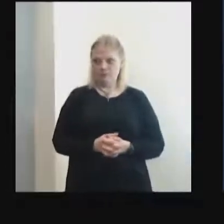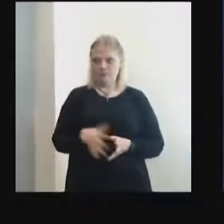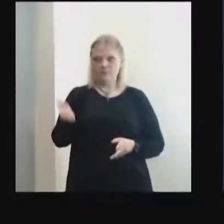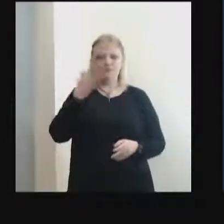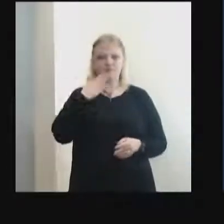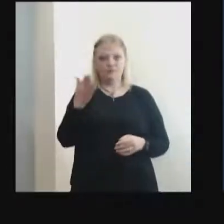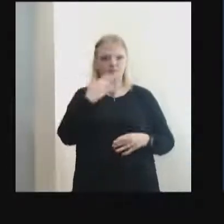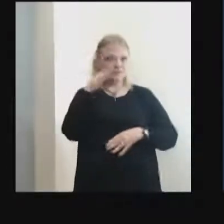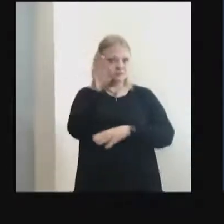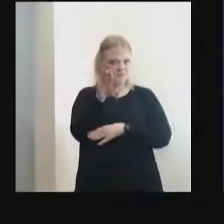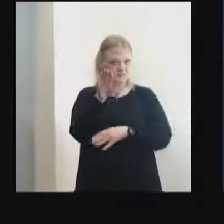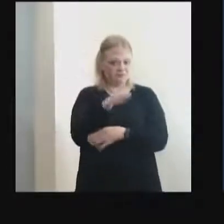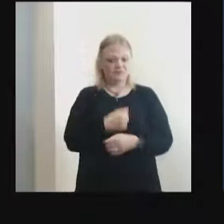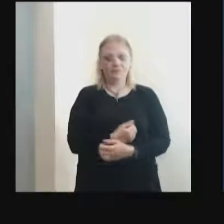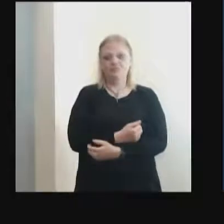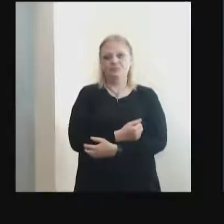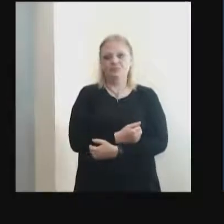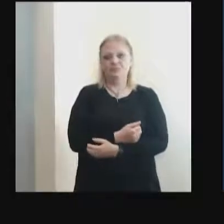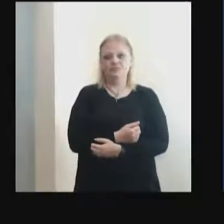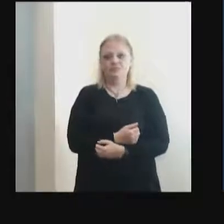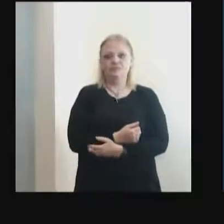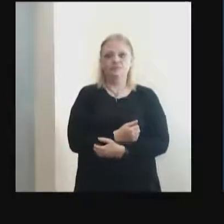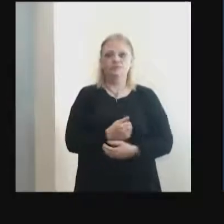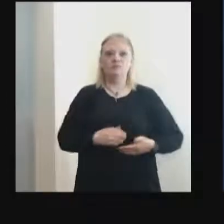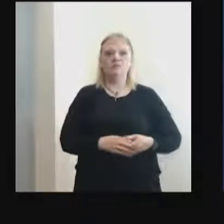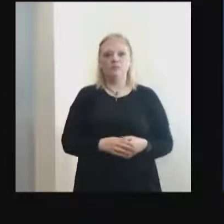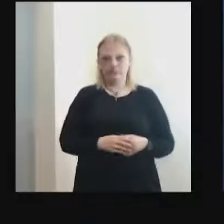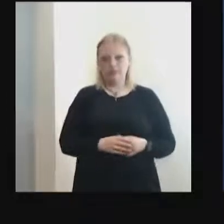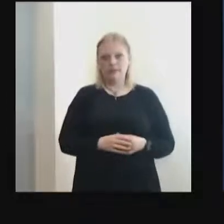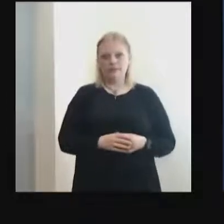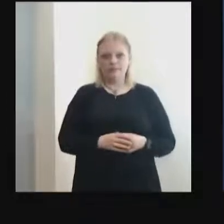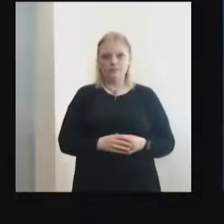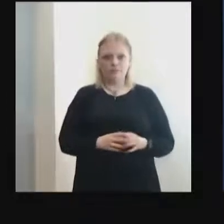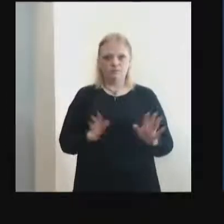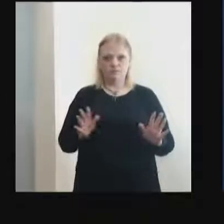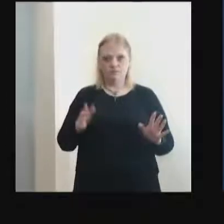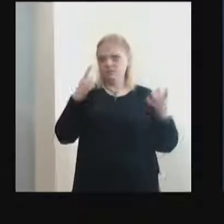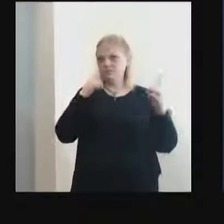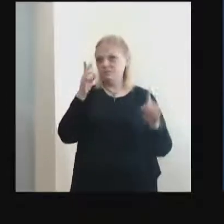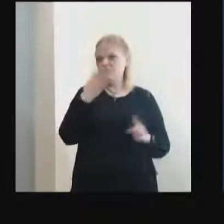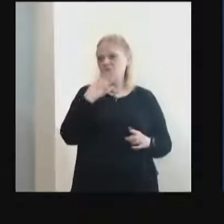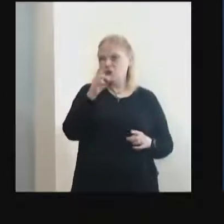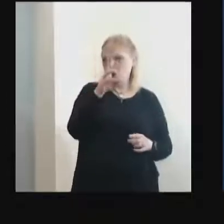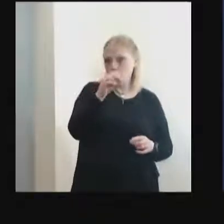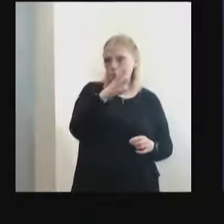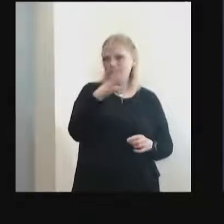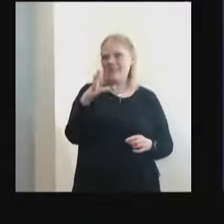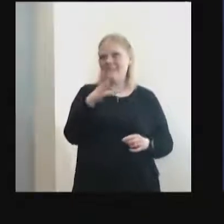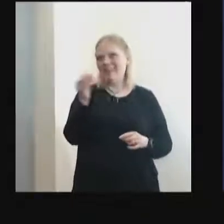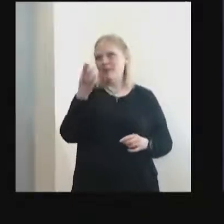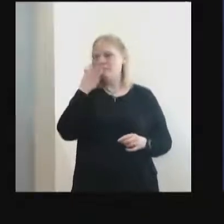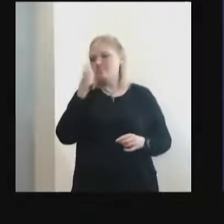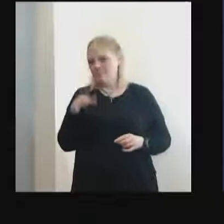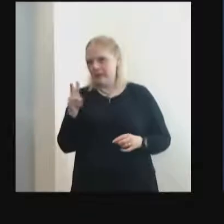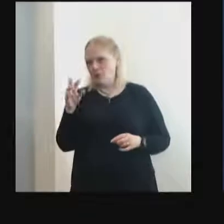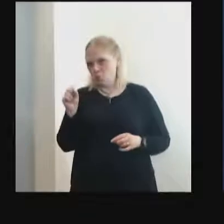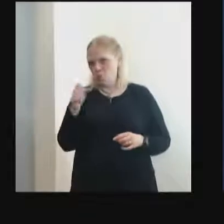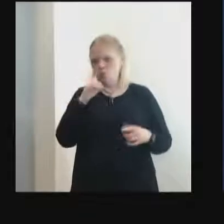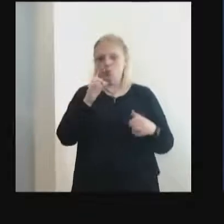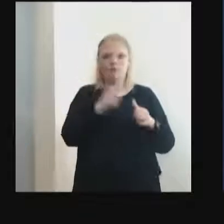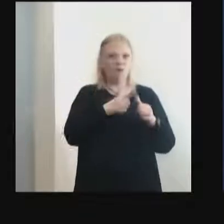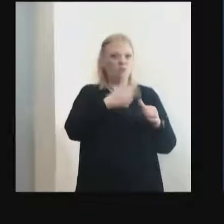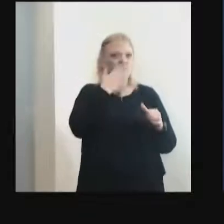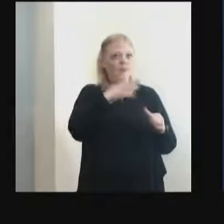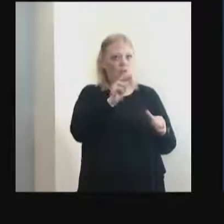Thank you. Good afternoon. So I'm going to announce some good news and some bad news. So first, the good news. The